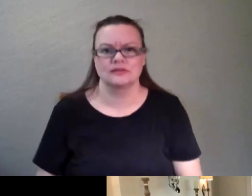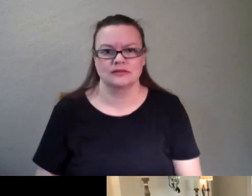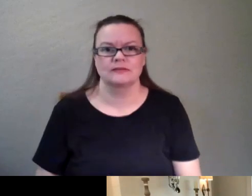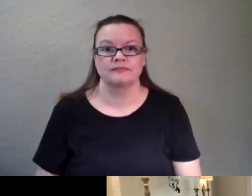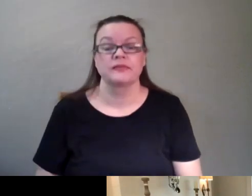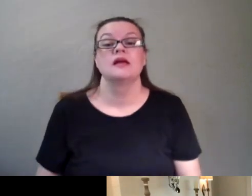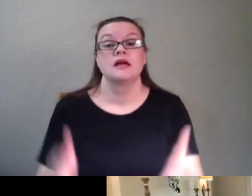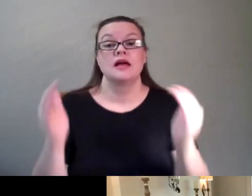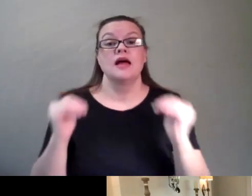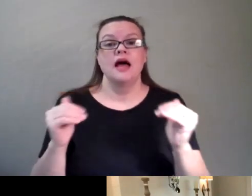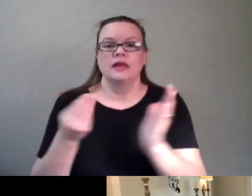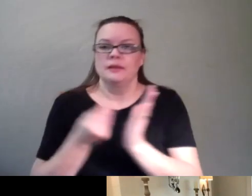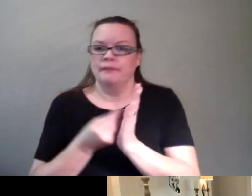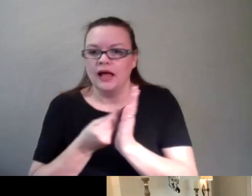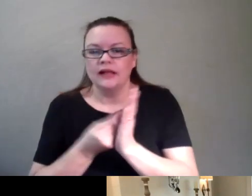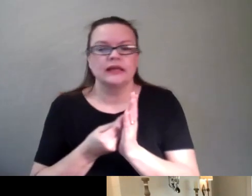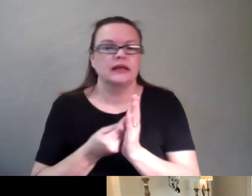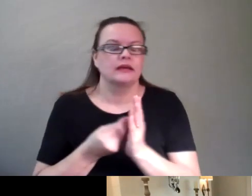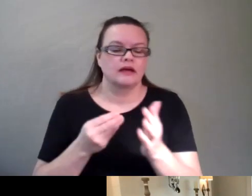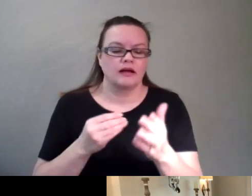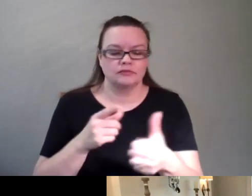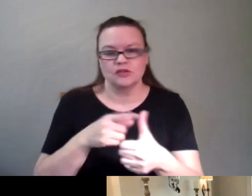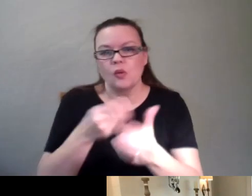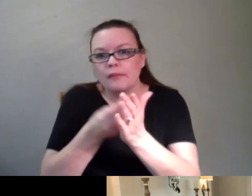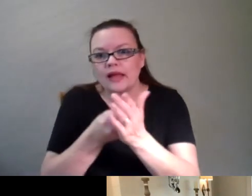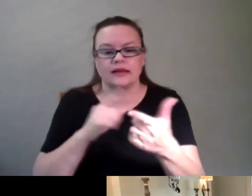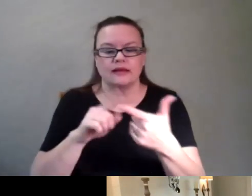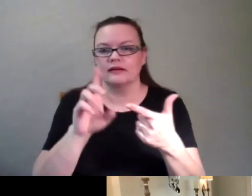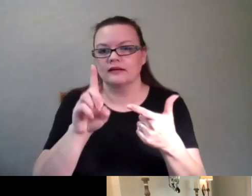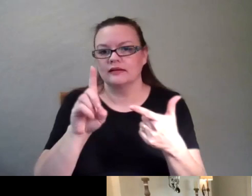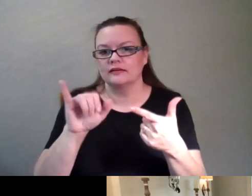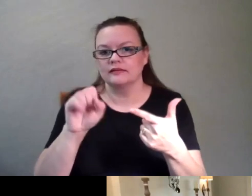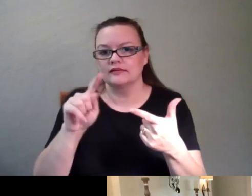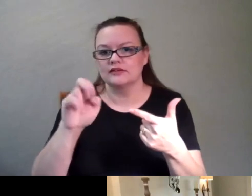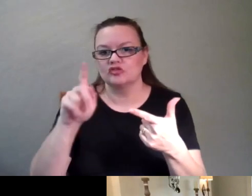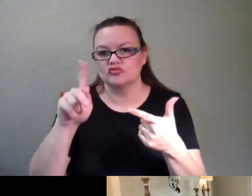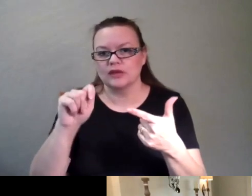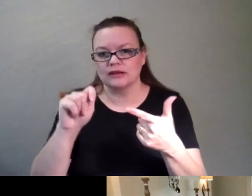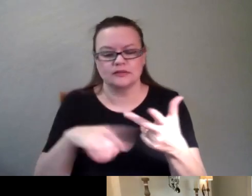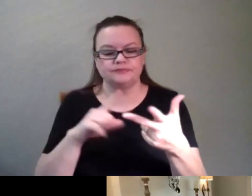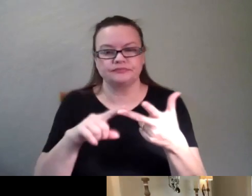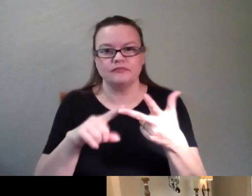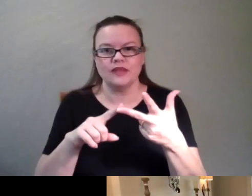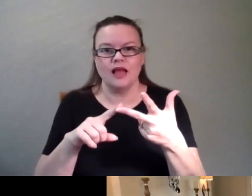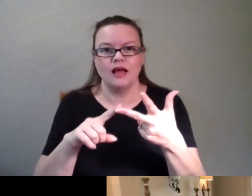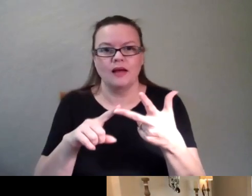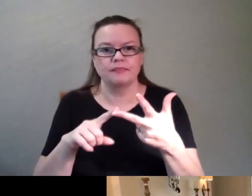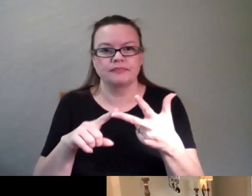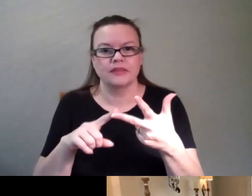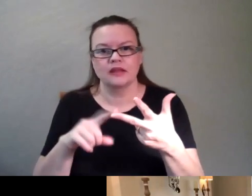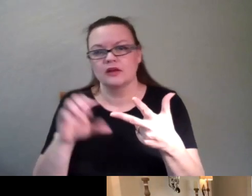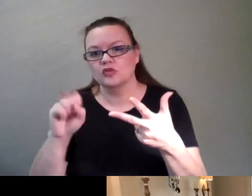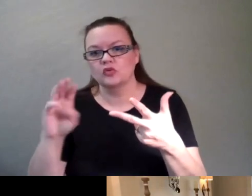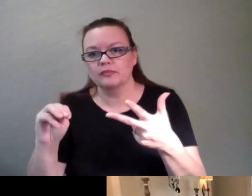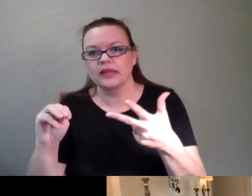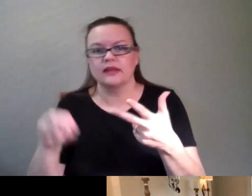money, redistricting, getting votes, being on cable news shows, being a reporter on a cable news show, use of